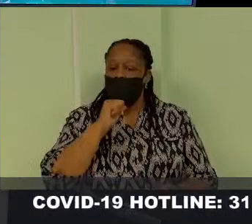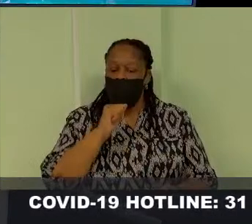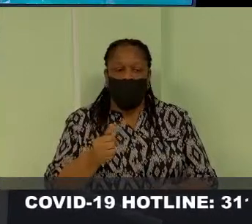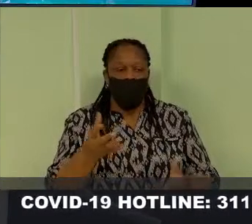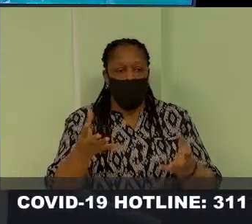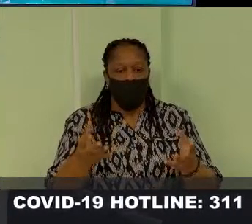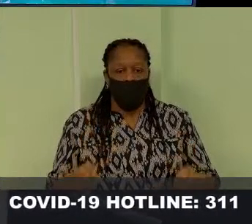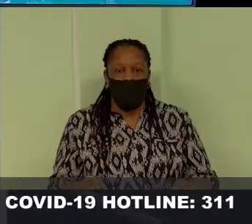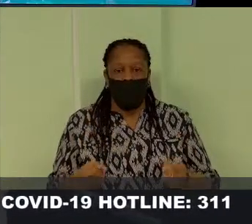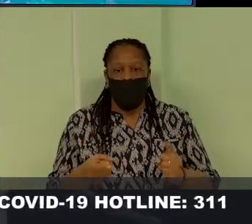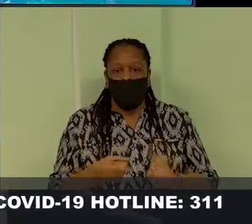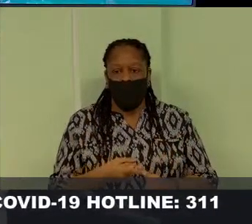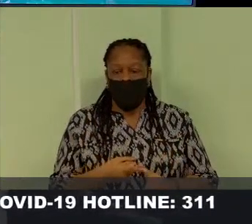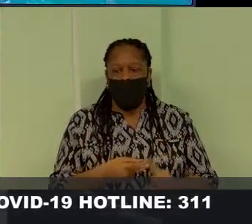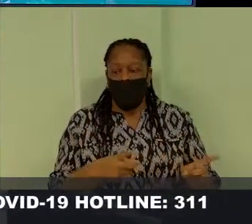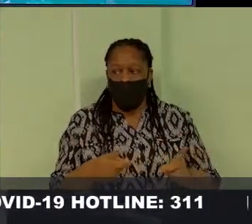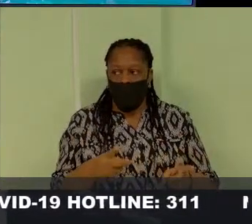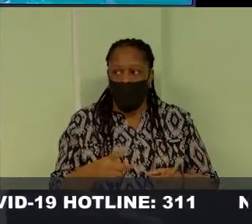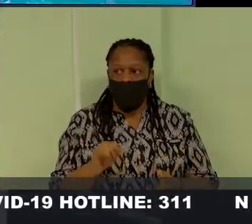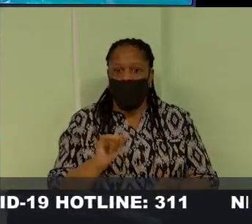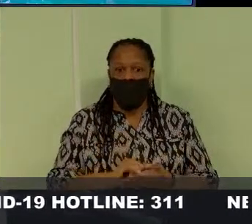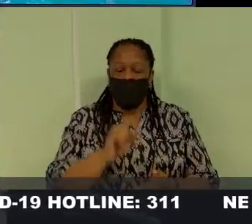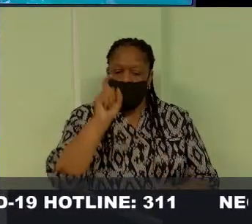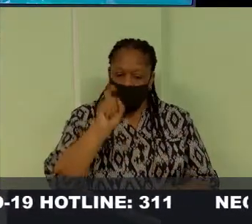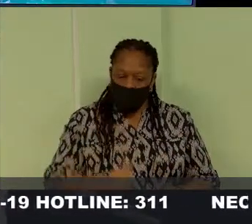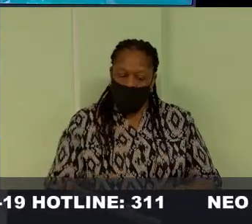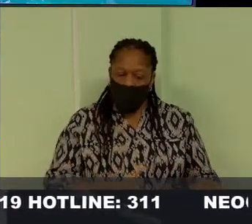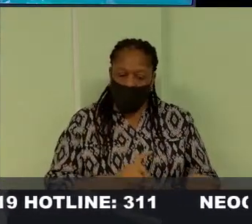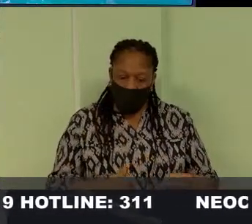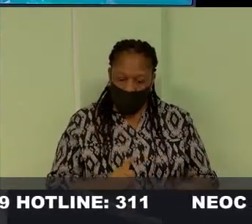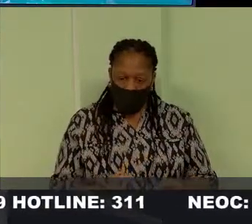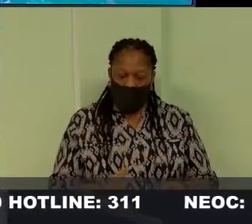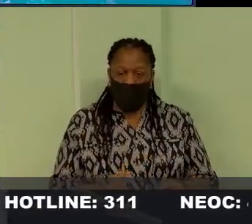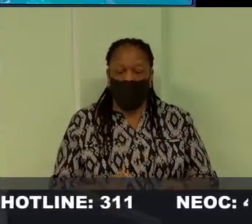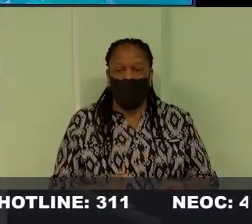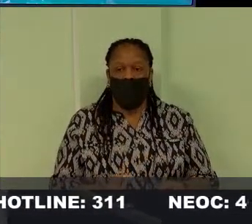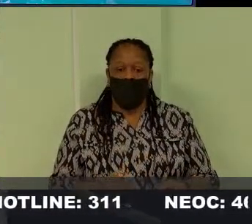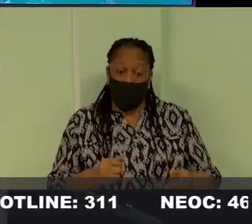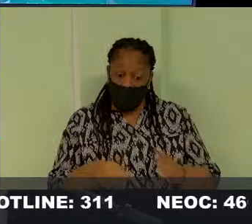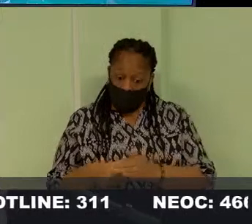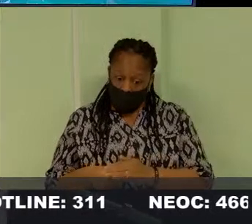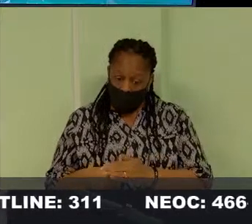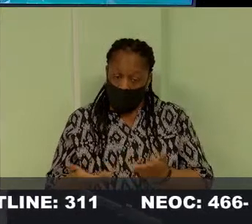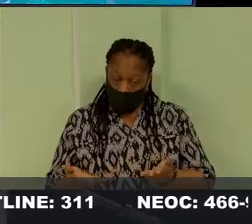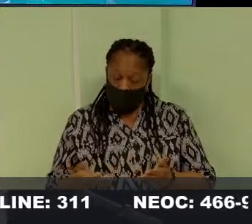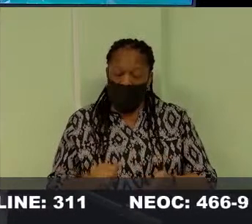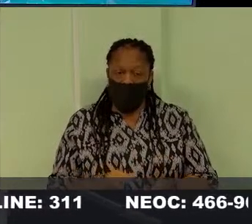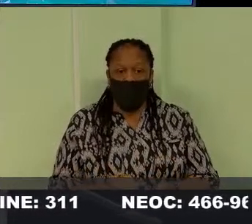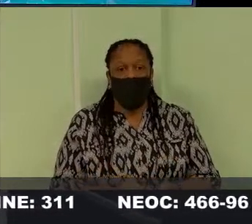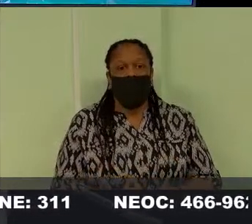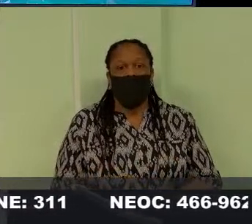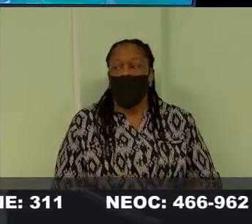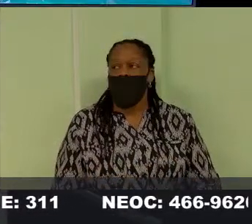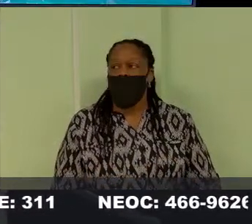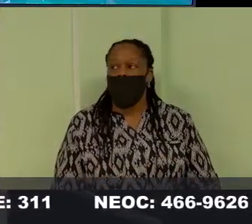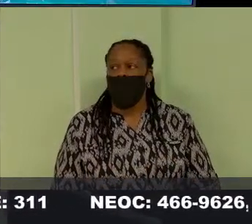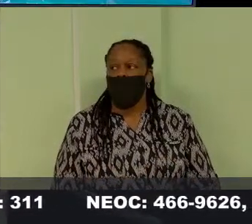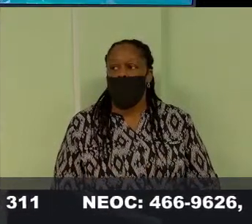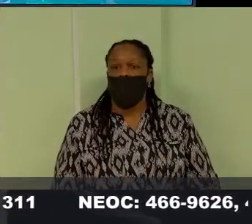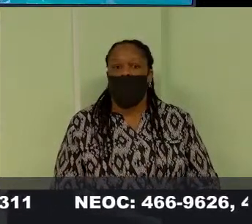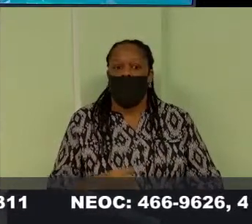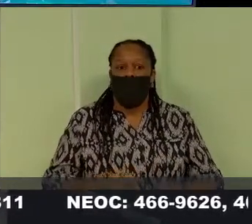any act which he or she is required to do by this act or regulations, or to carry out any